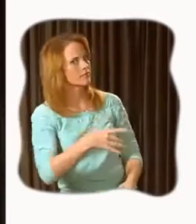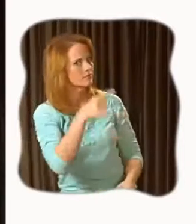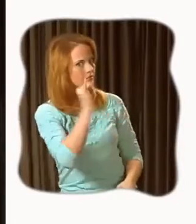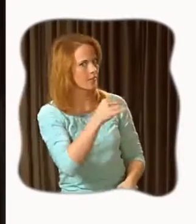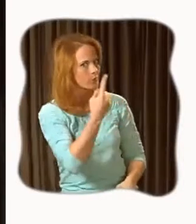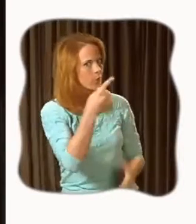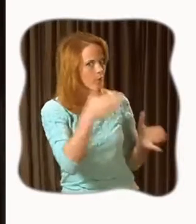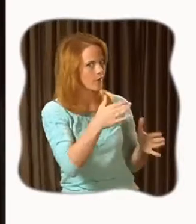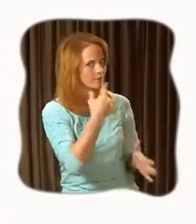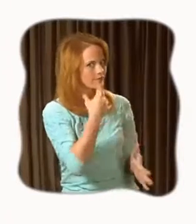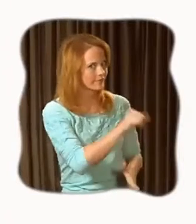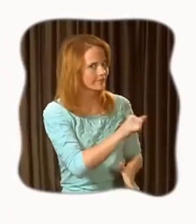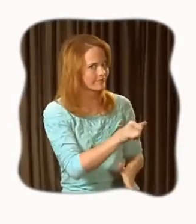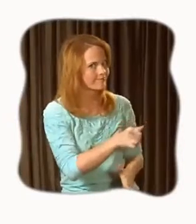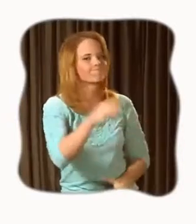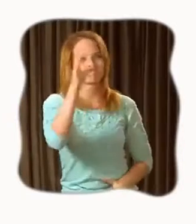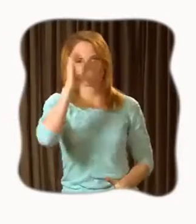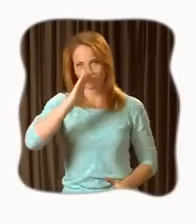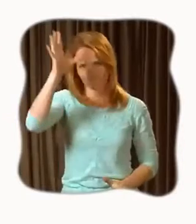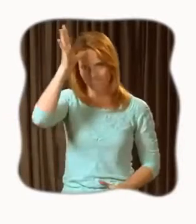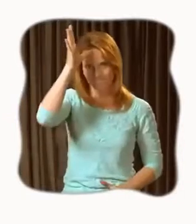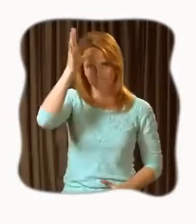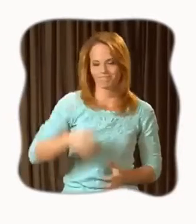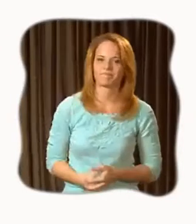it, said Chester's father.